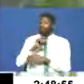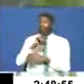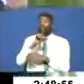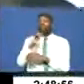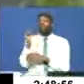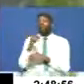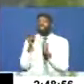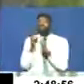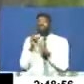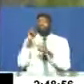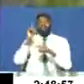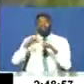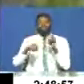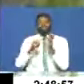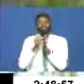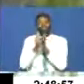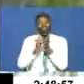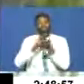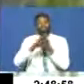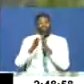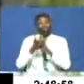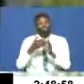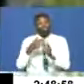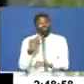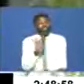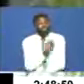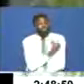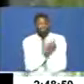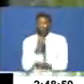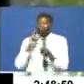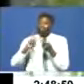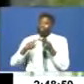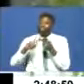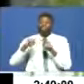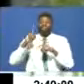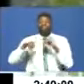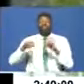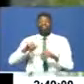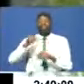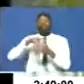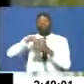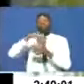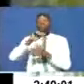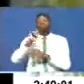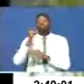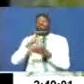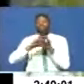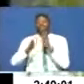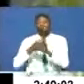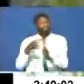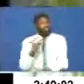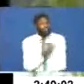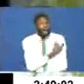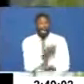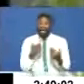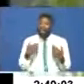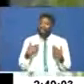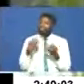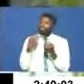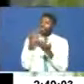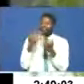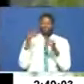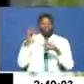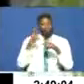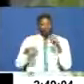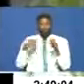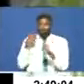take a train without a vaccine, without being vaccinated. Right. You'll not be able to fly out of Kenya without being vaccinated. So there are many things that you'll not be able to do